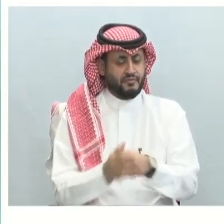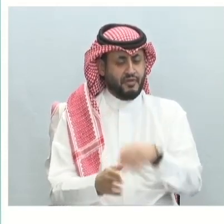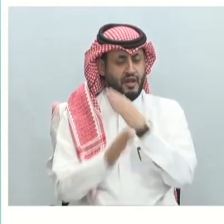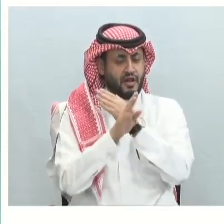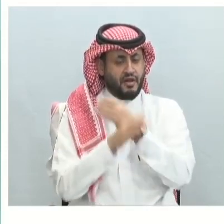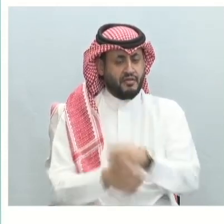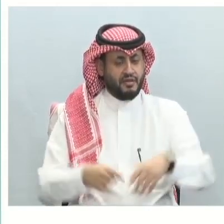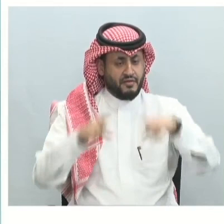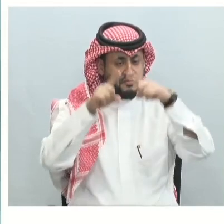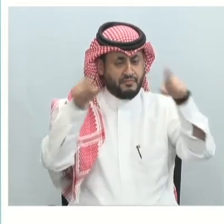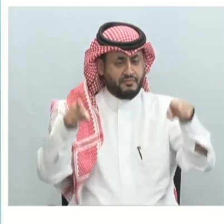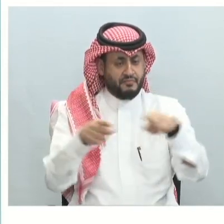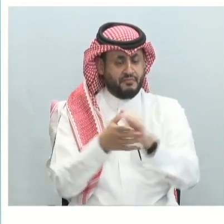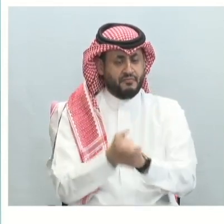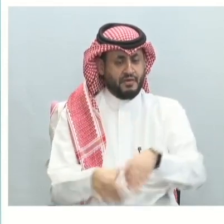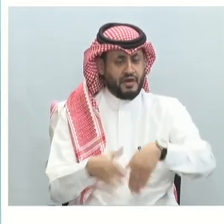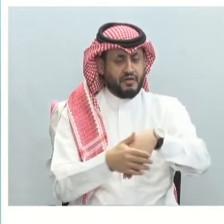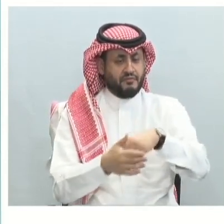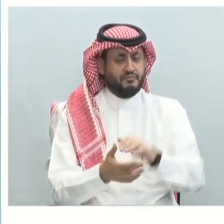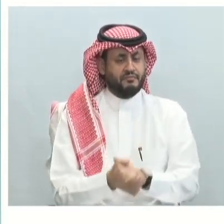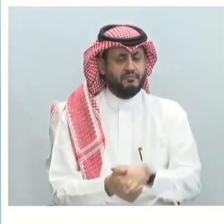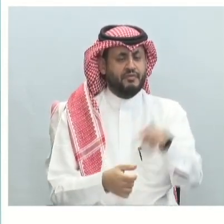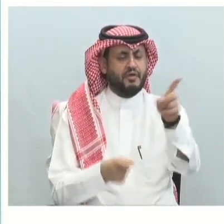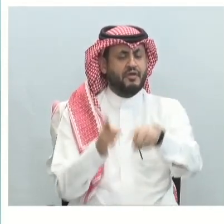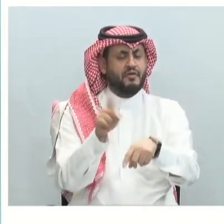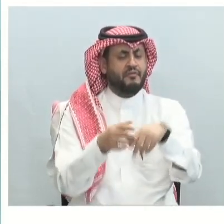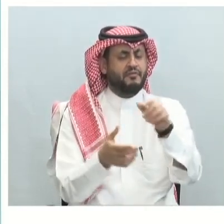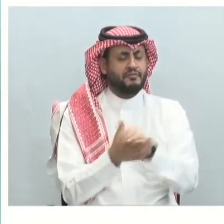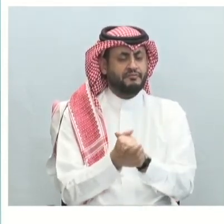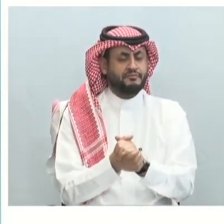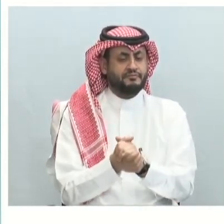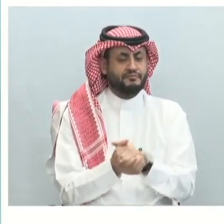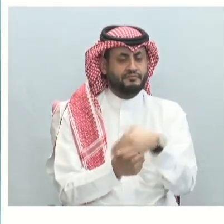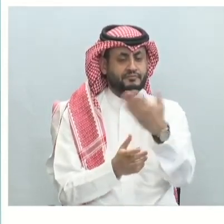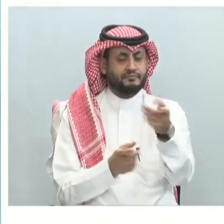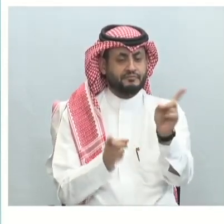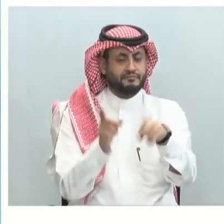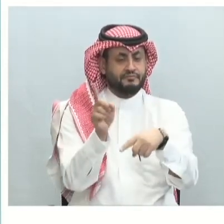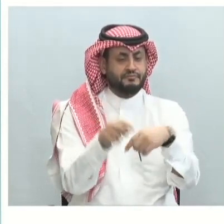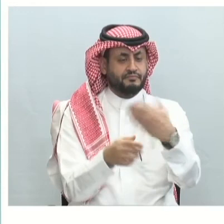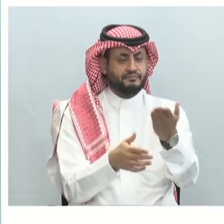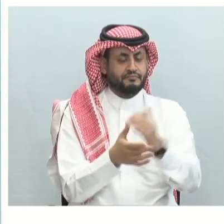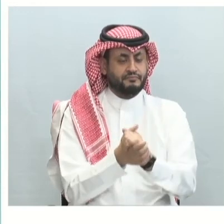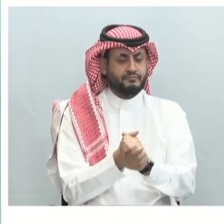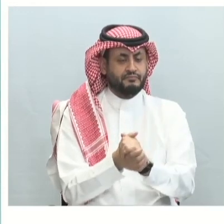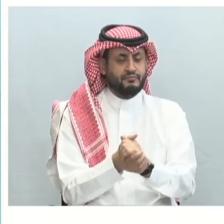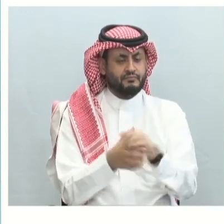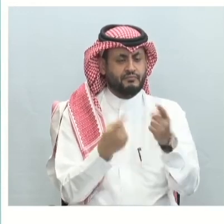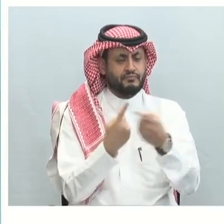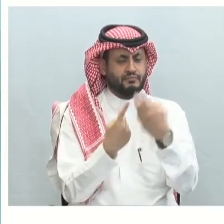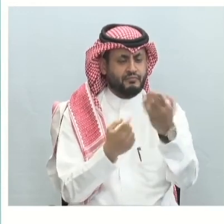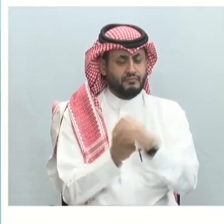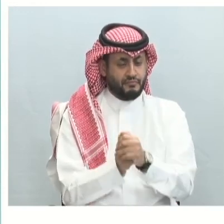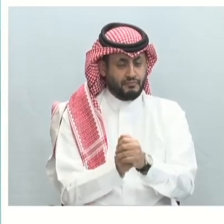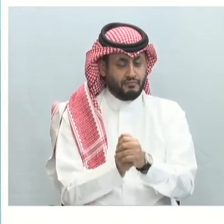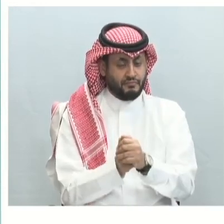TV, and the last one, football. Okay, so let's match them. So we have doing. Doing what? Doing